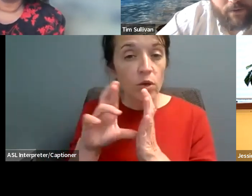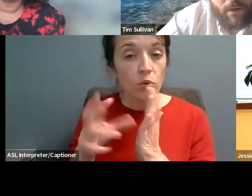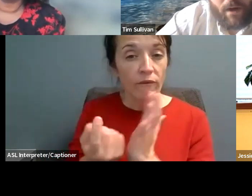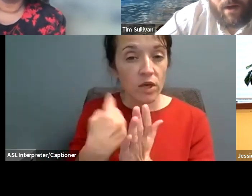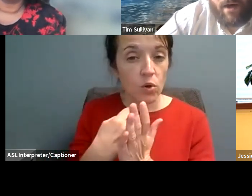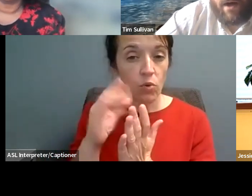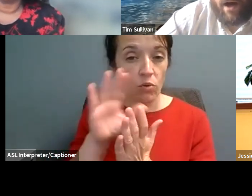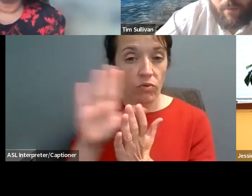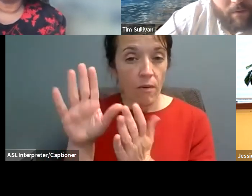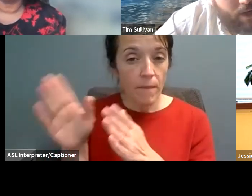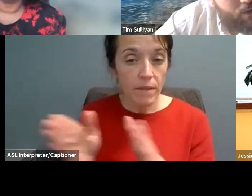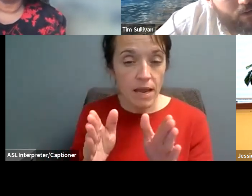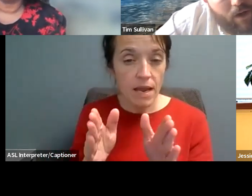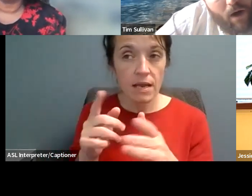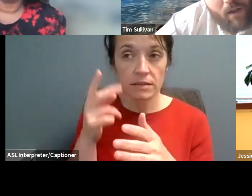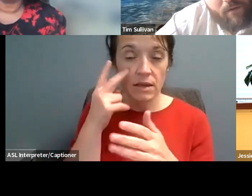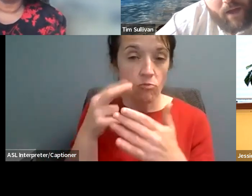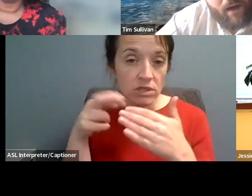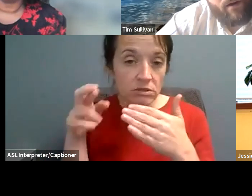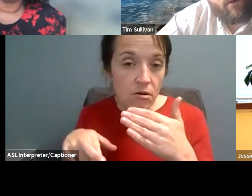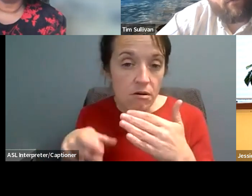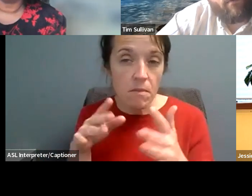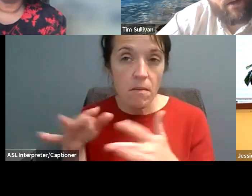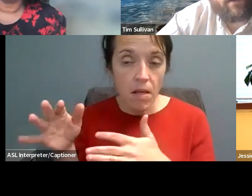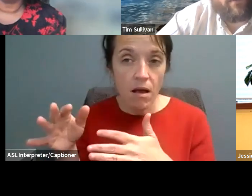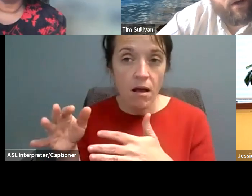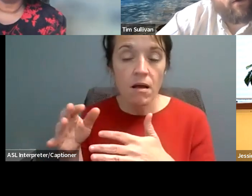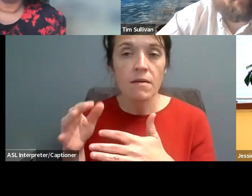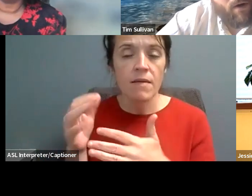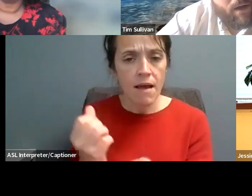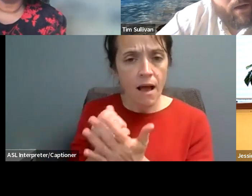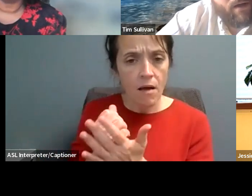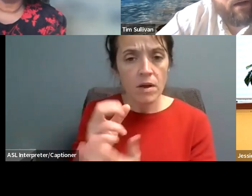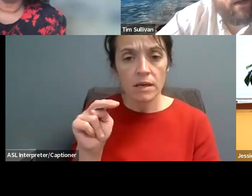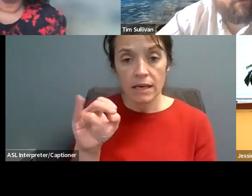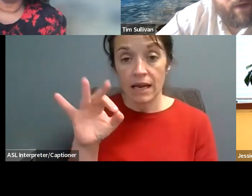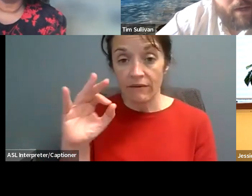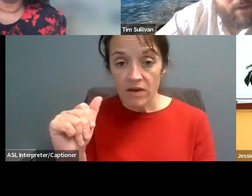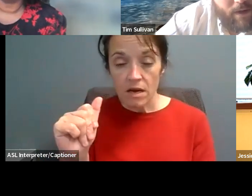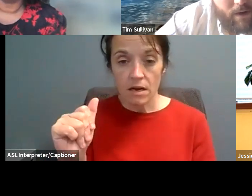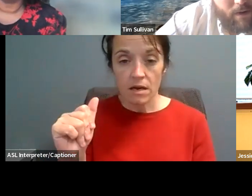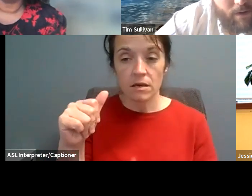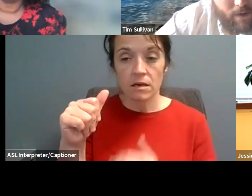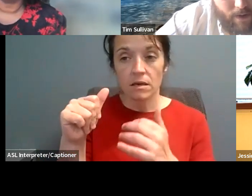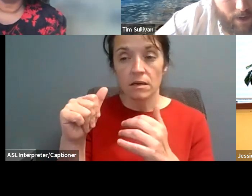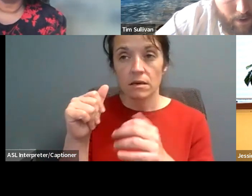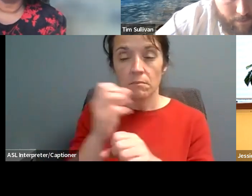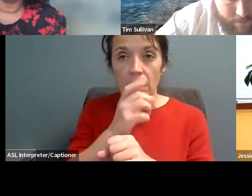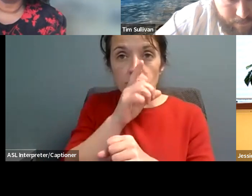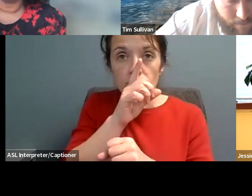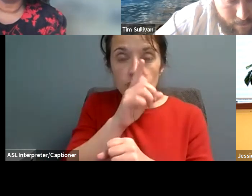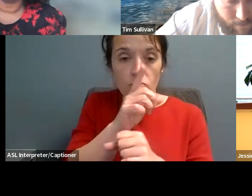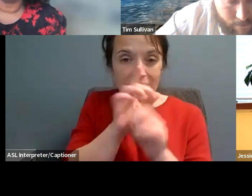able to help to make sure that all of that really critical work is made clear.